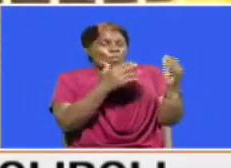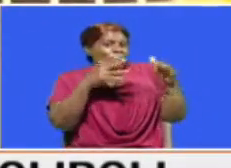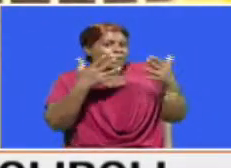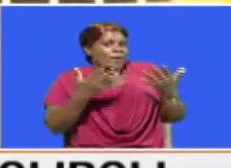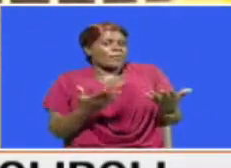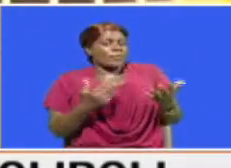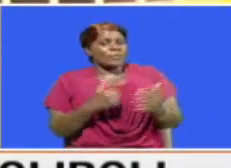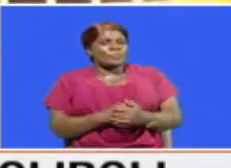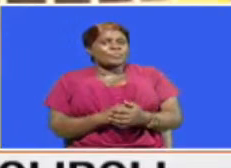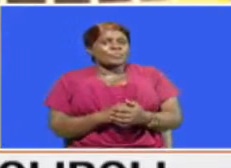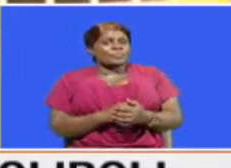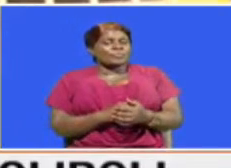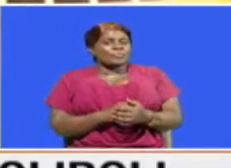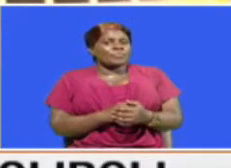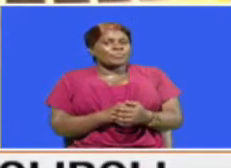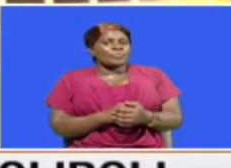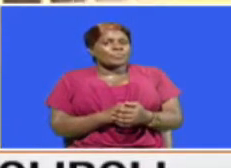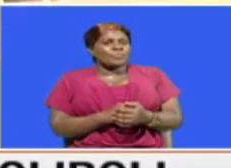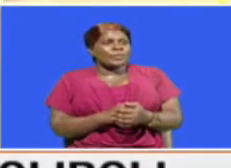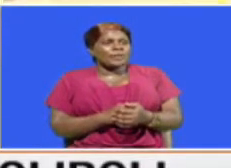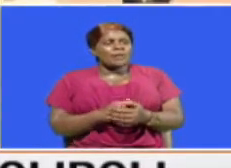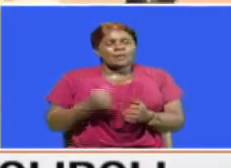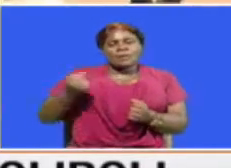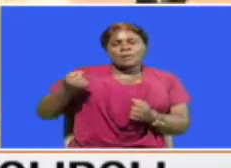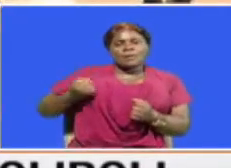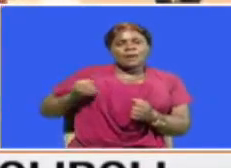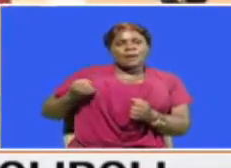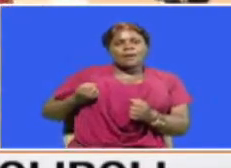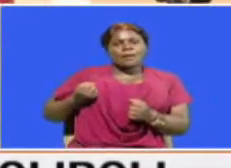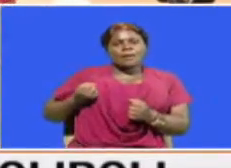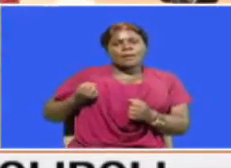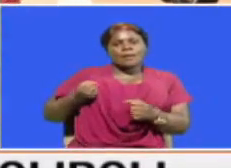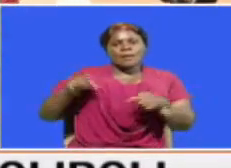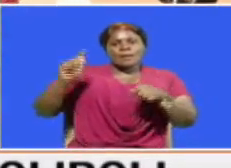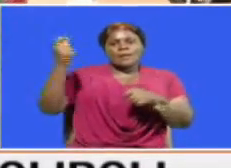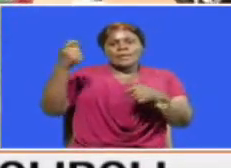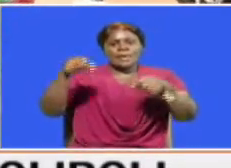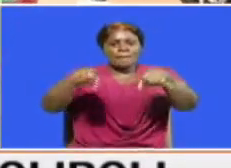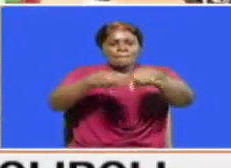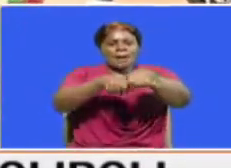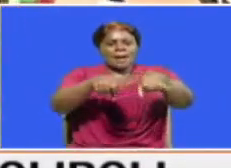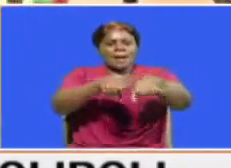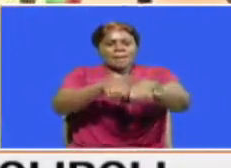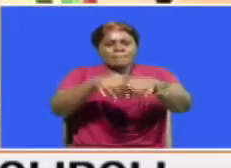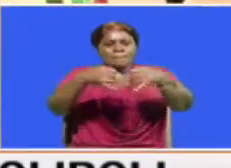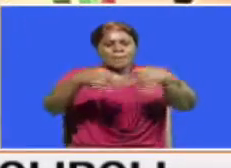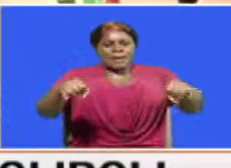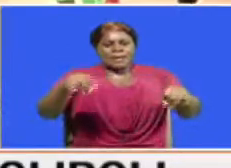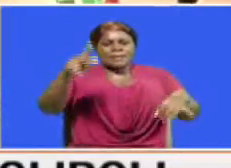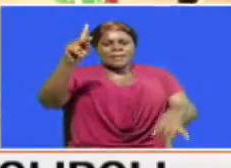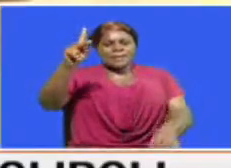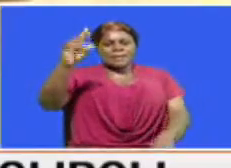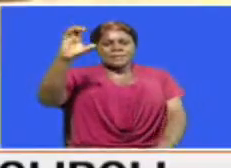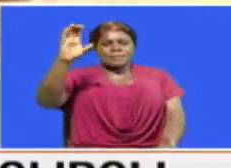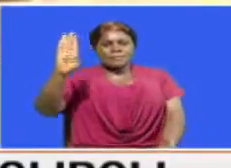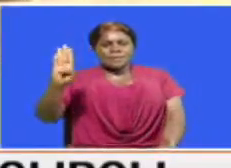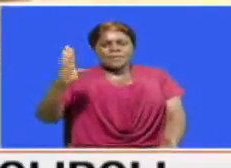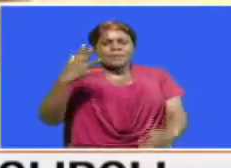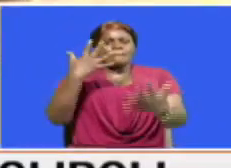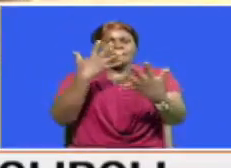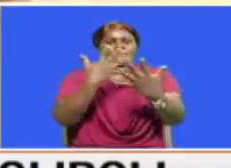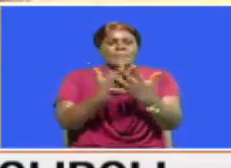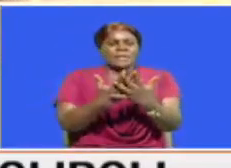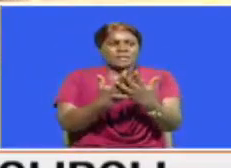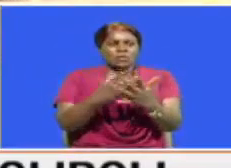kwamba kwa wasichana Kenya Pipeline, KCB na Prisons